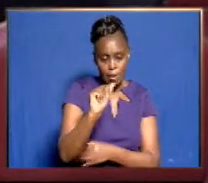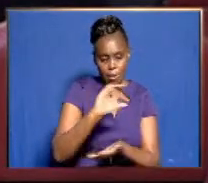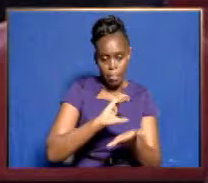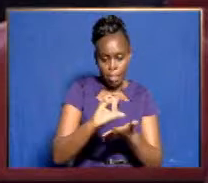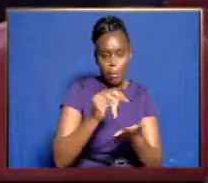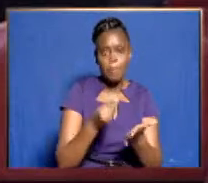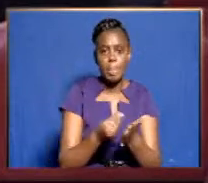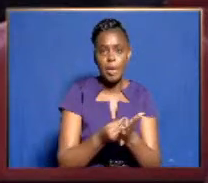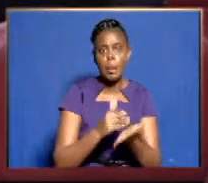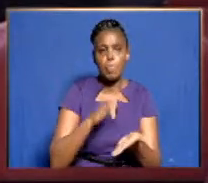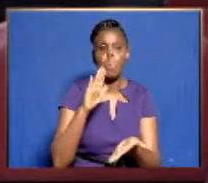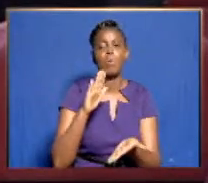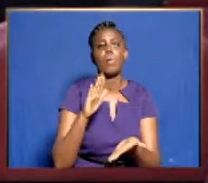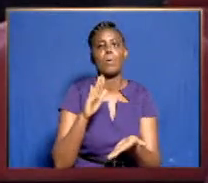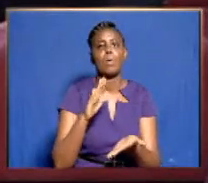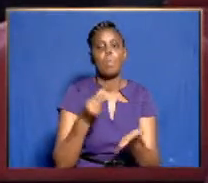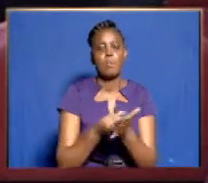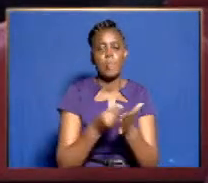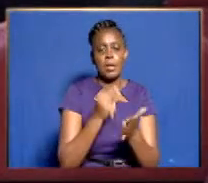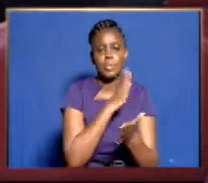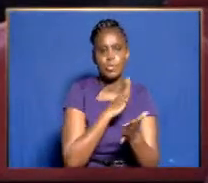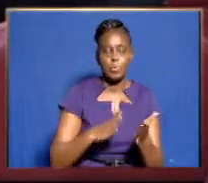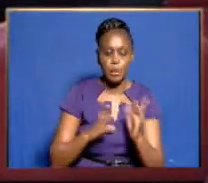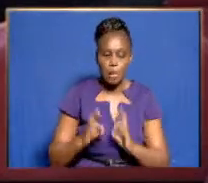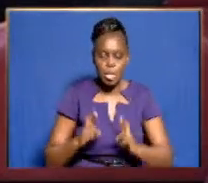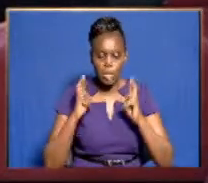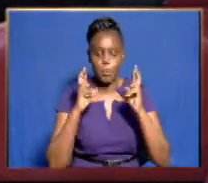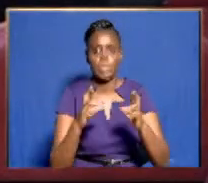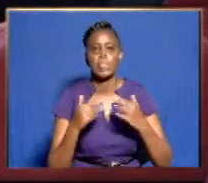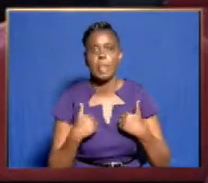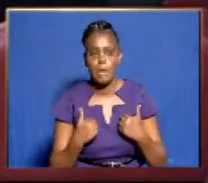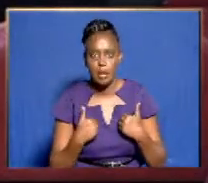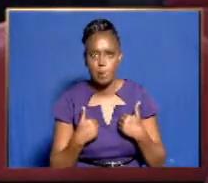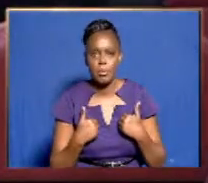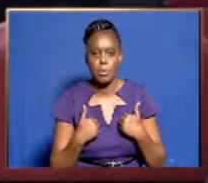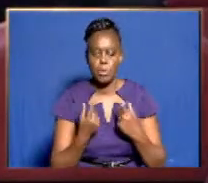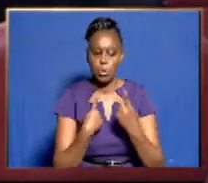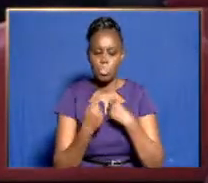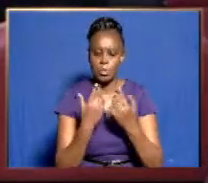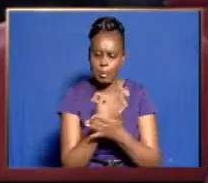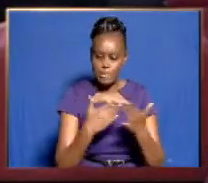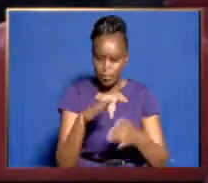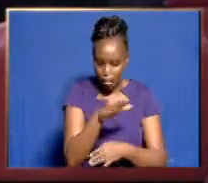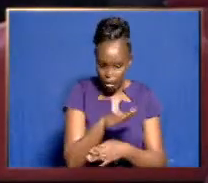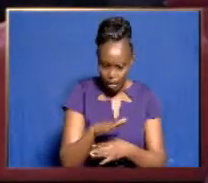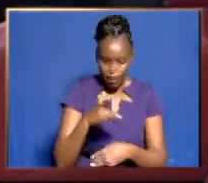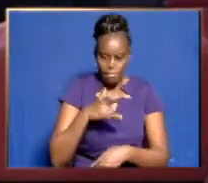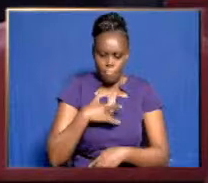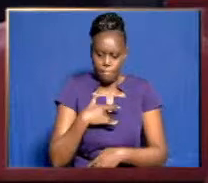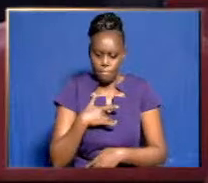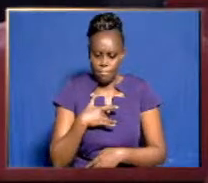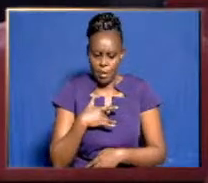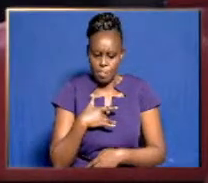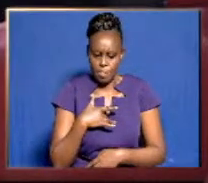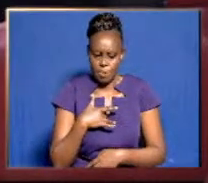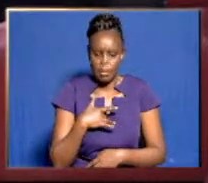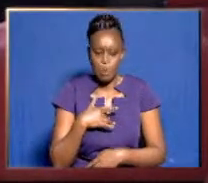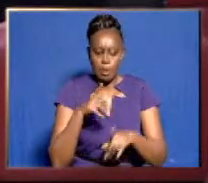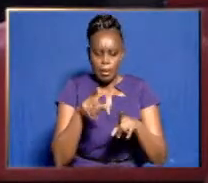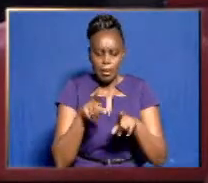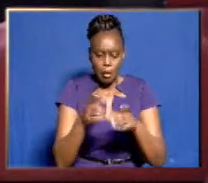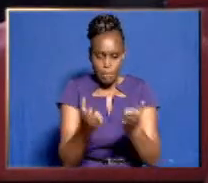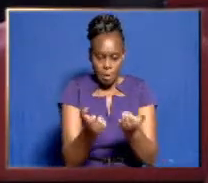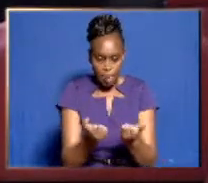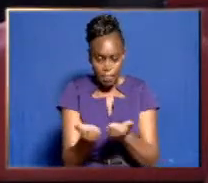Honorable Speaker, we have a report as the Finance Committee on the floor of this House that speaks to some of the areas we feel there needs to be investment